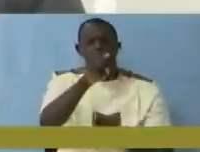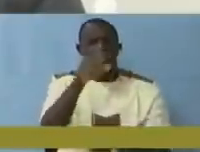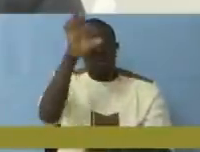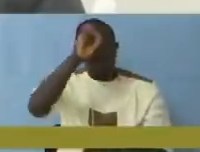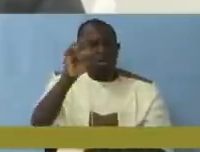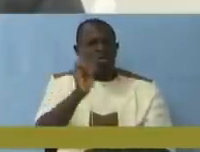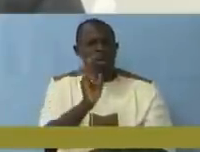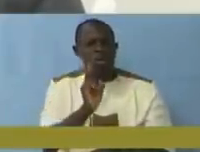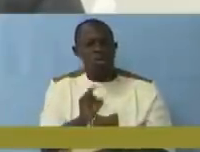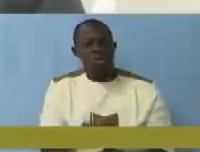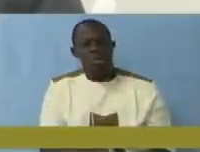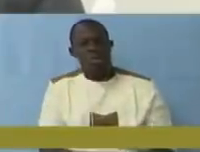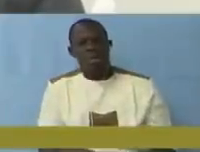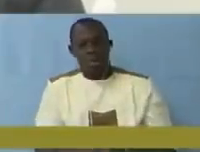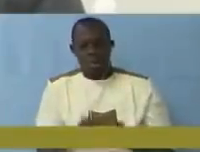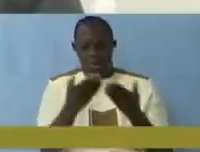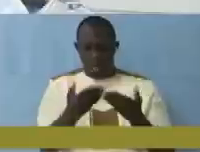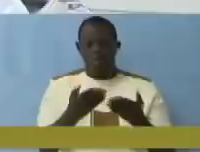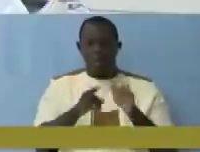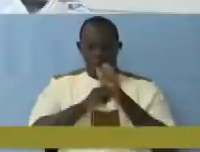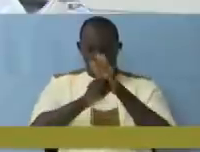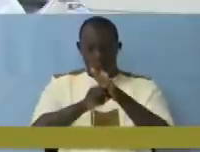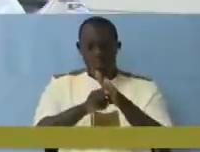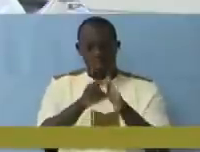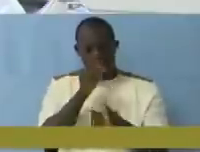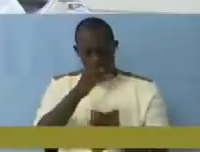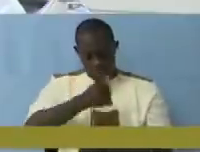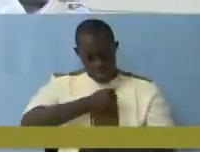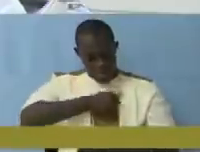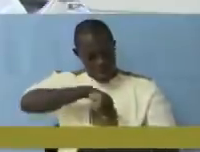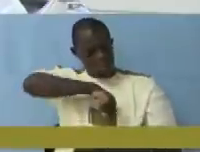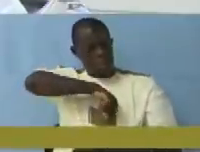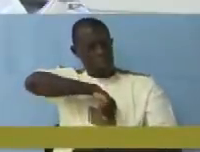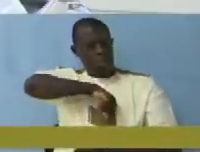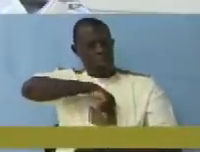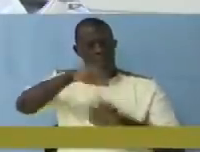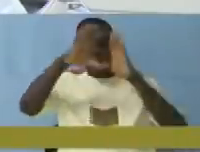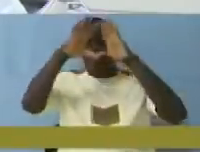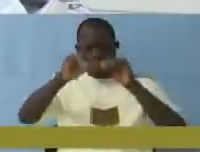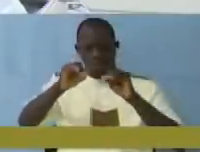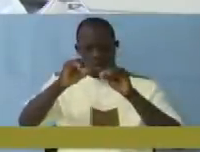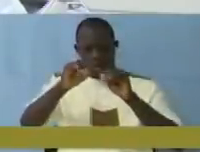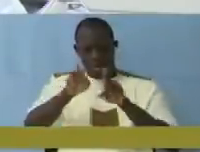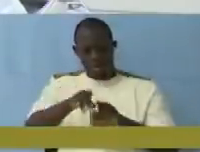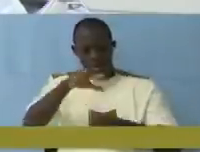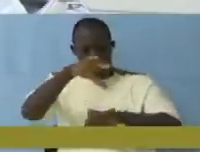Let's say if my department, investigation, should arrest somebody to come in. It's